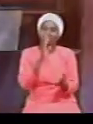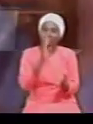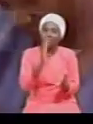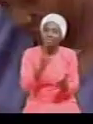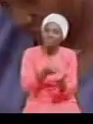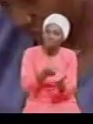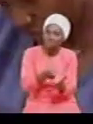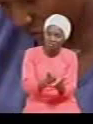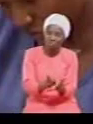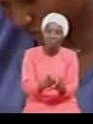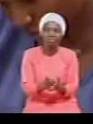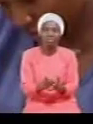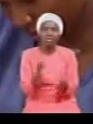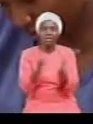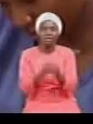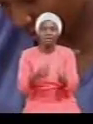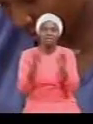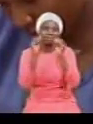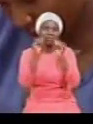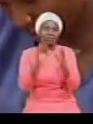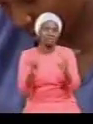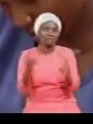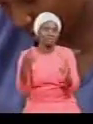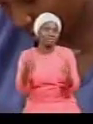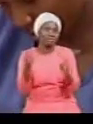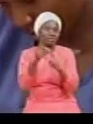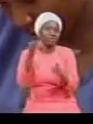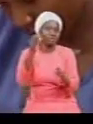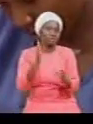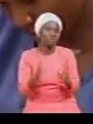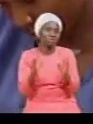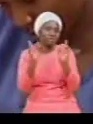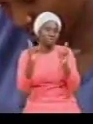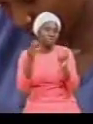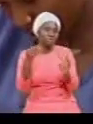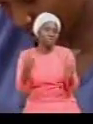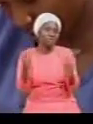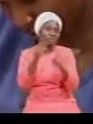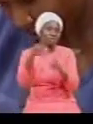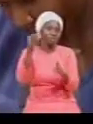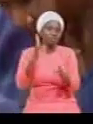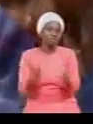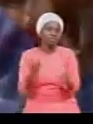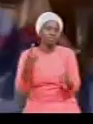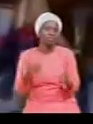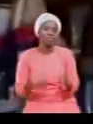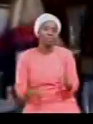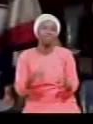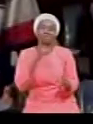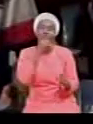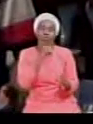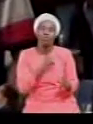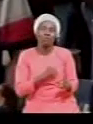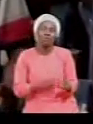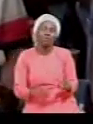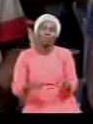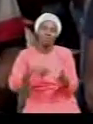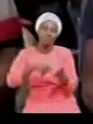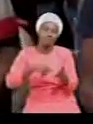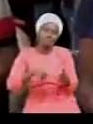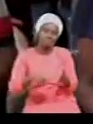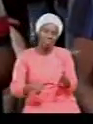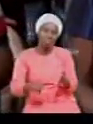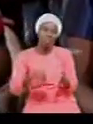the teaching of the word of God, the doctrine of the word of God, the ancient landmarks, and the